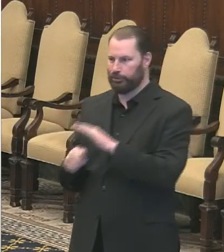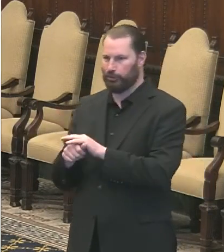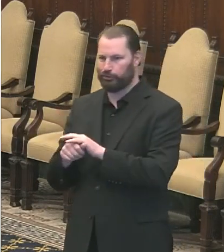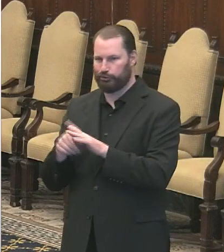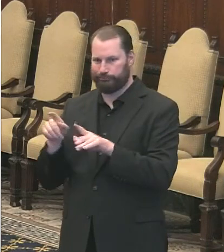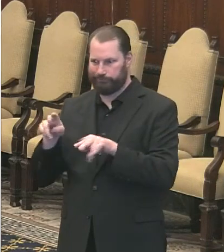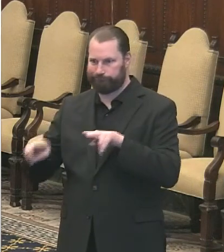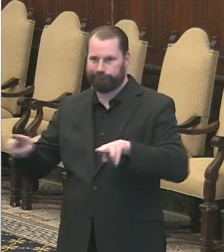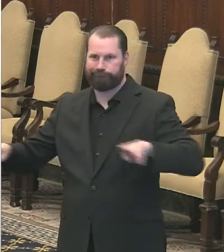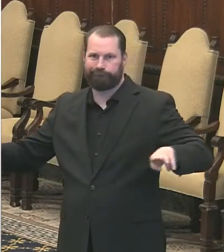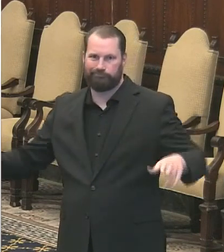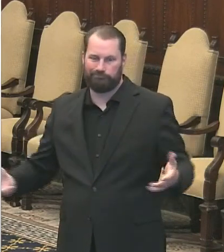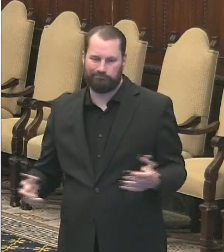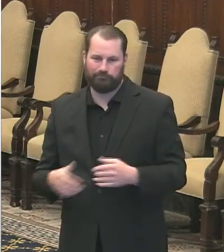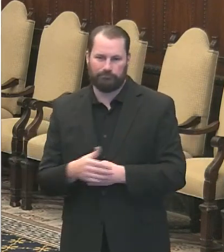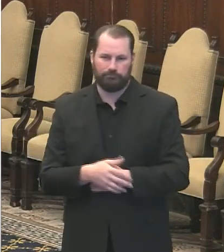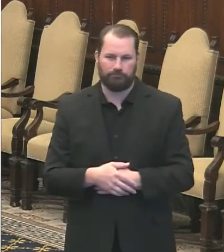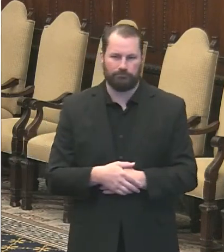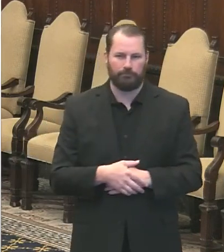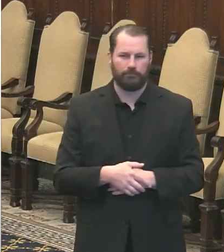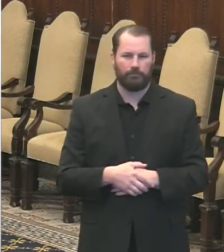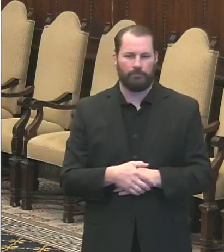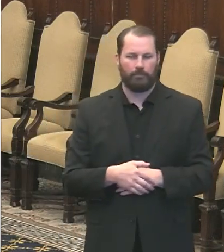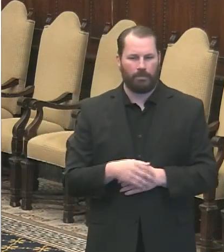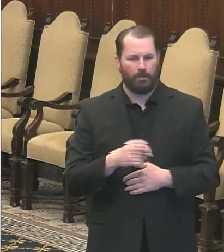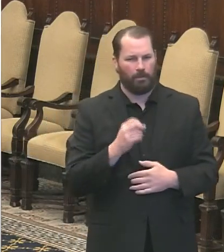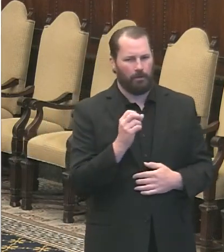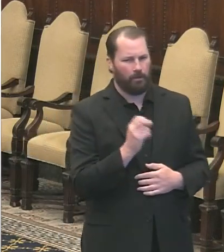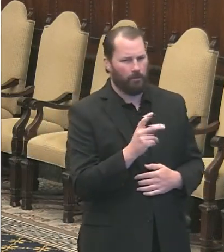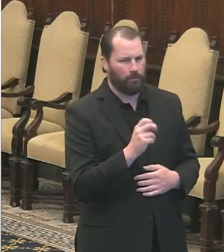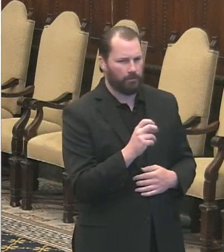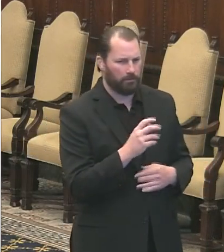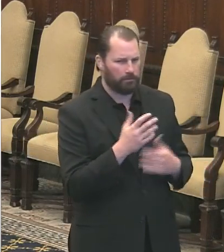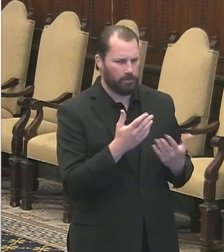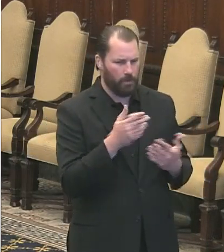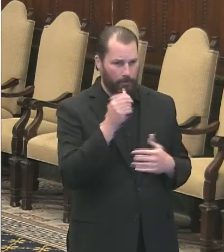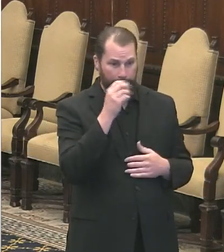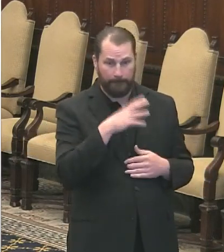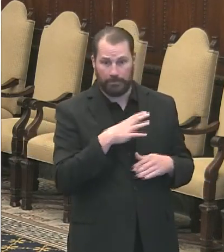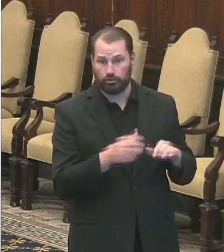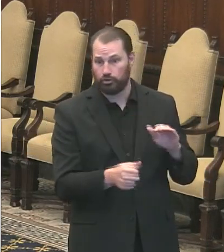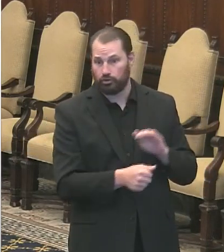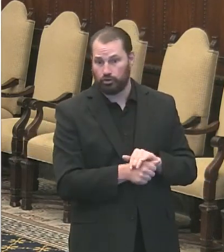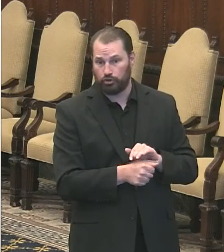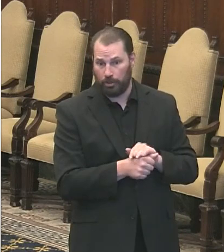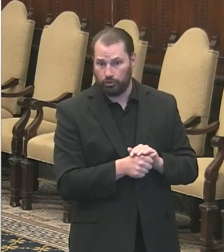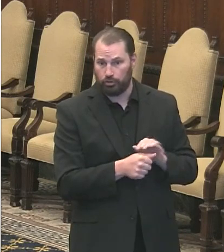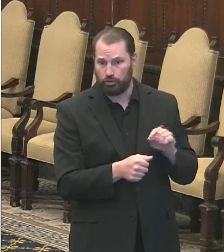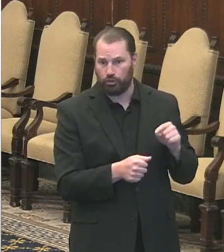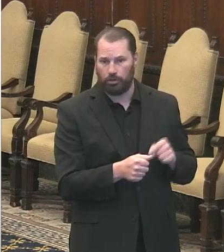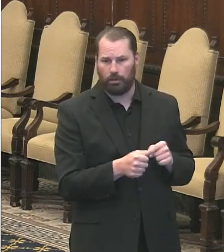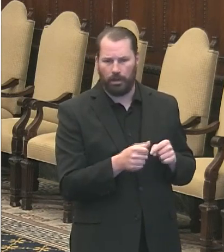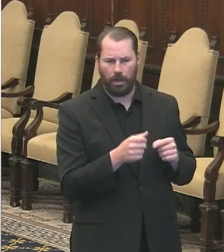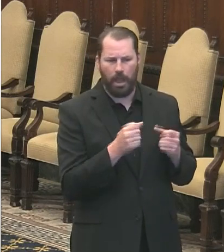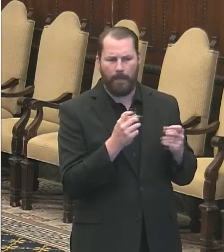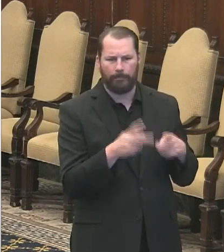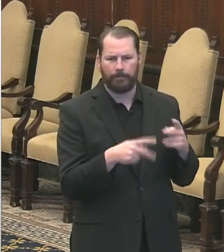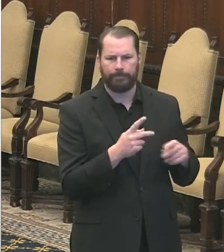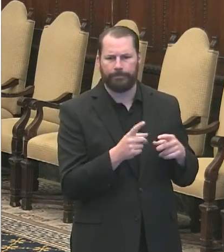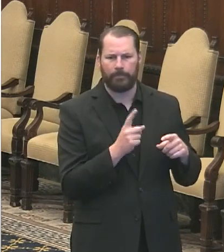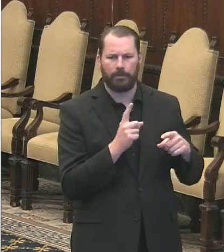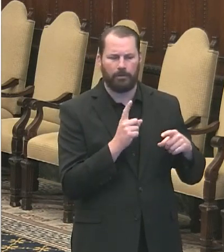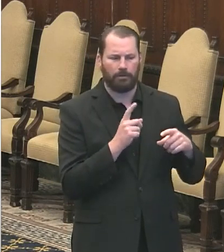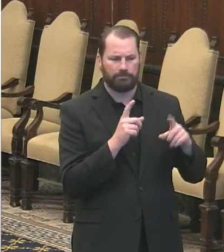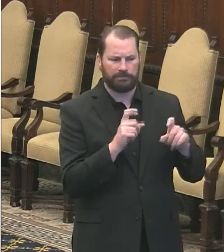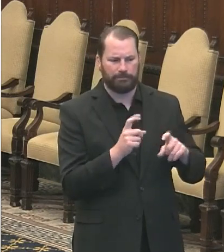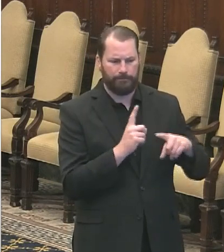end of it, but with the men's shelter, did you go over any of the numbers, like how many ended up testing positive that were asymptomatic? I don't have the